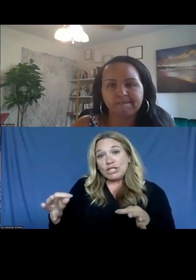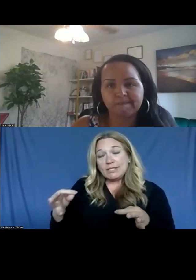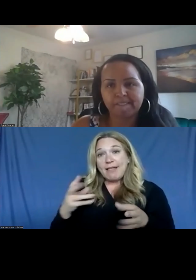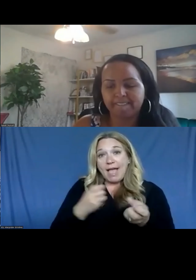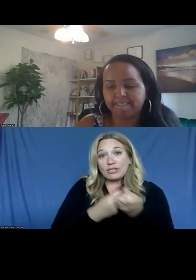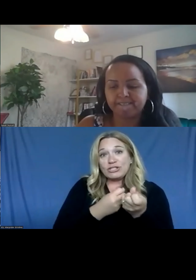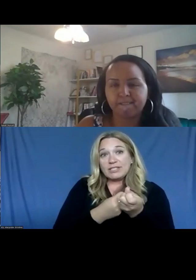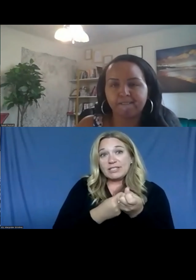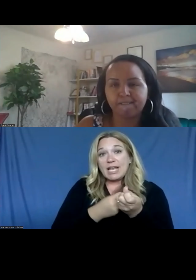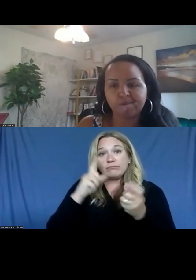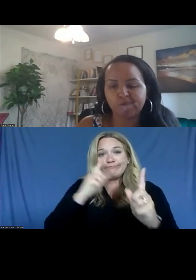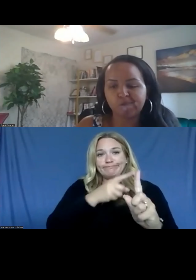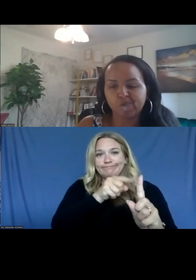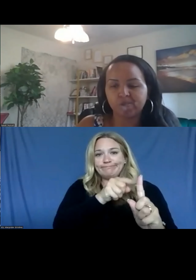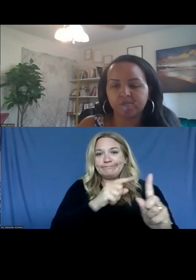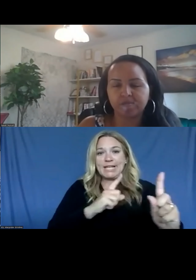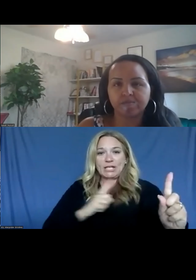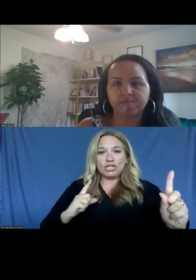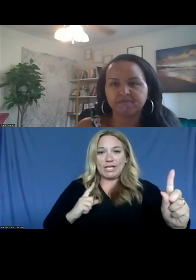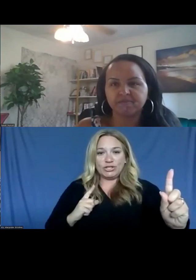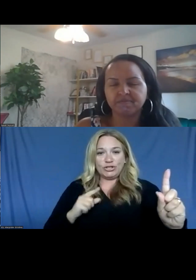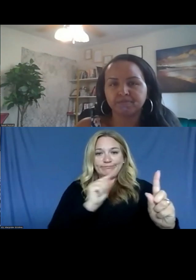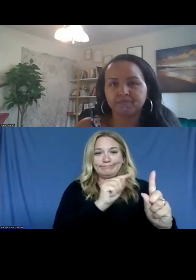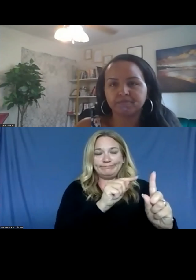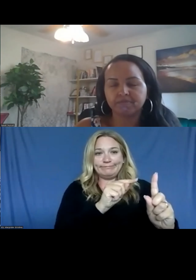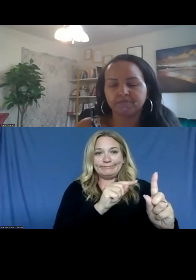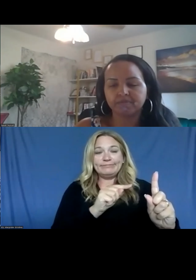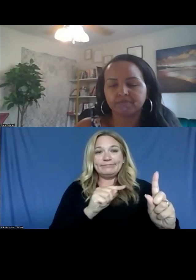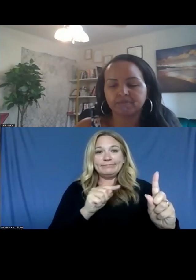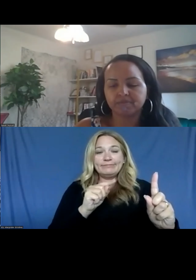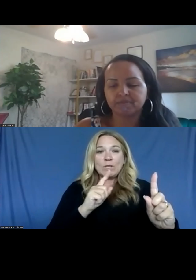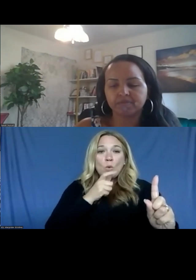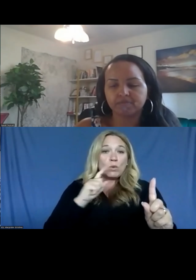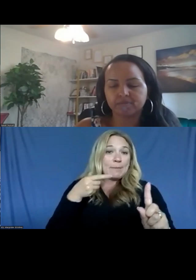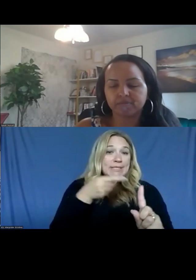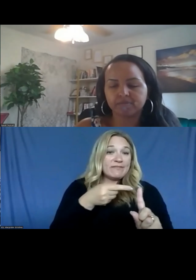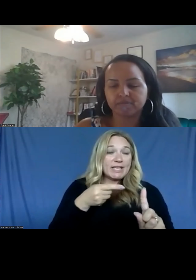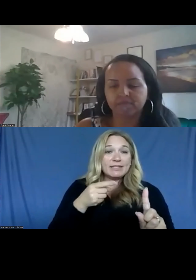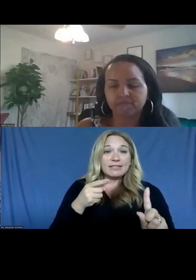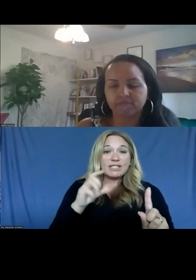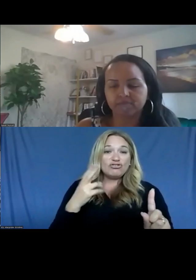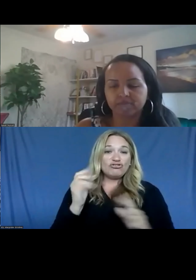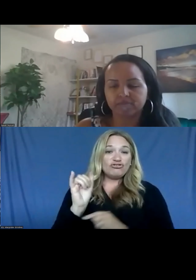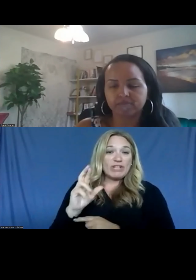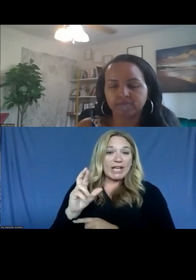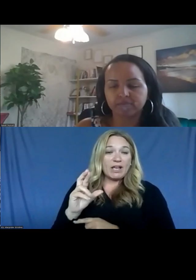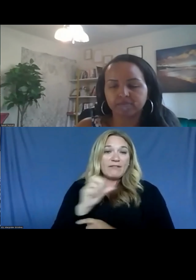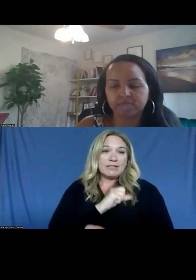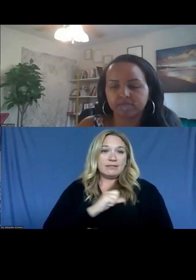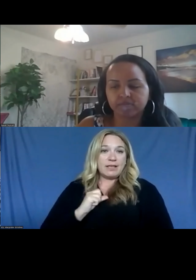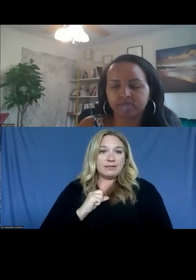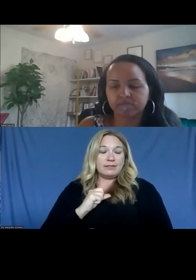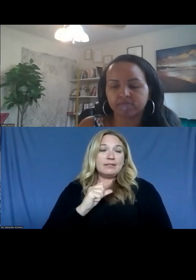the legislature, specifically towards the chairs of the Senate and Assembly budget, and